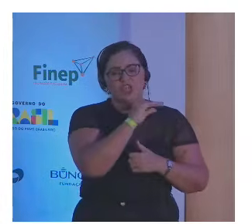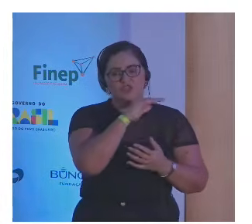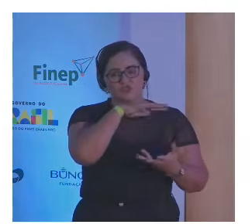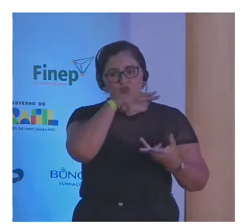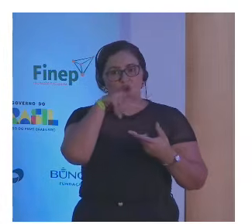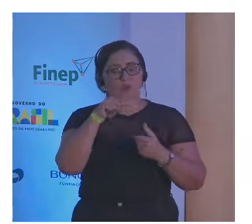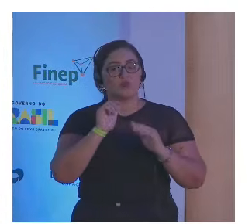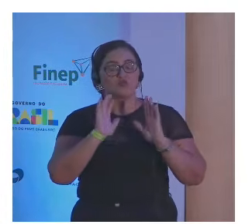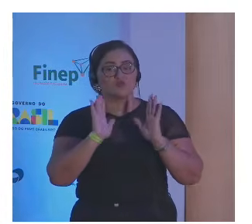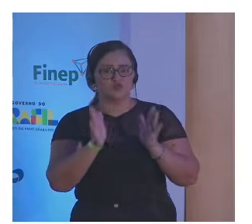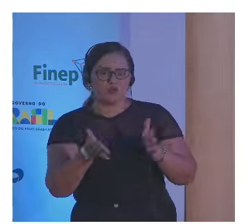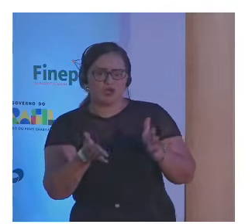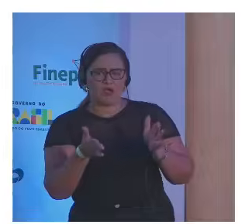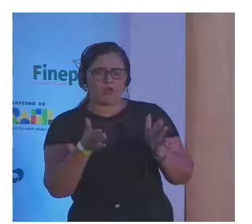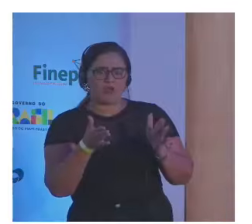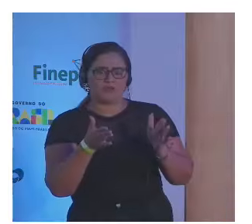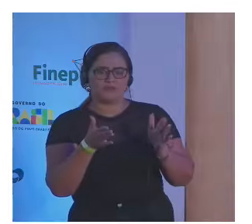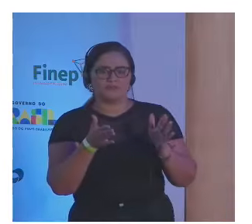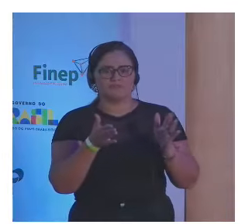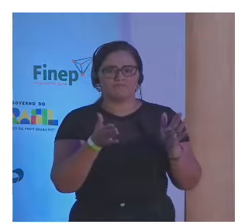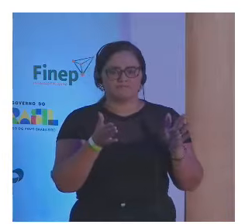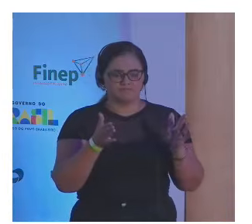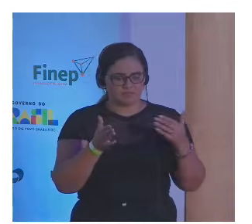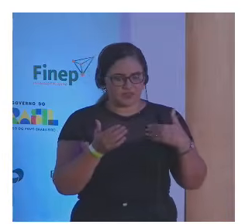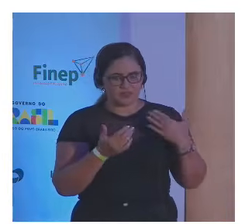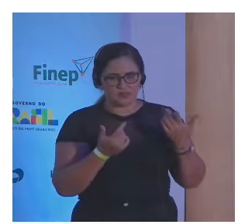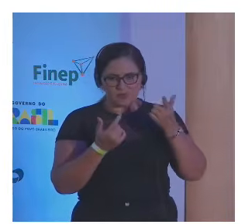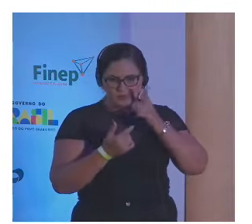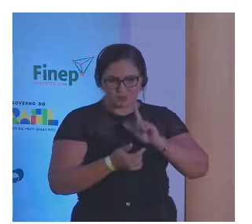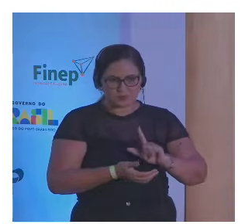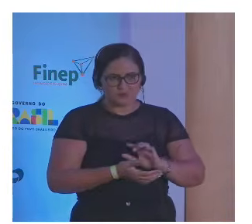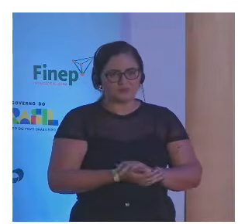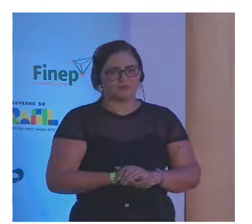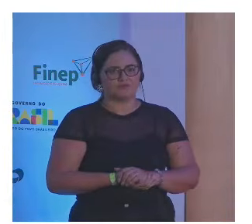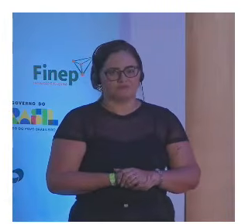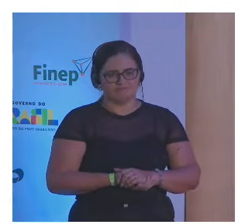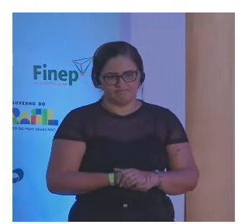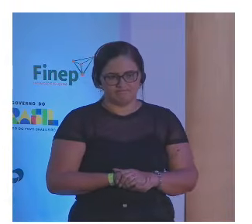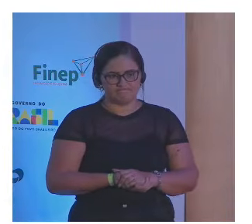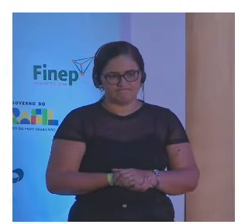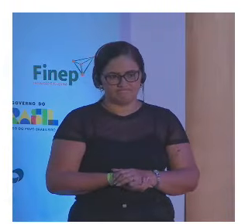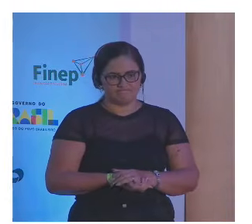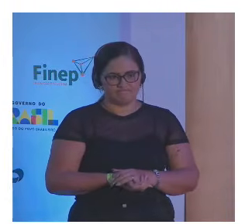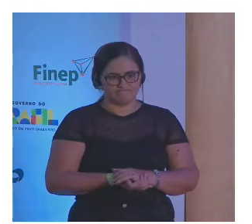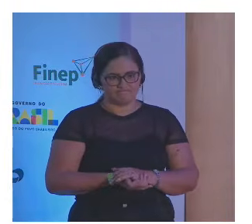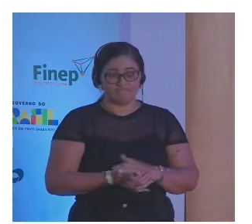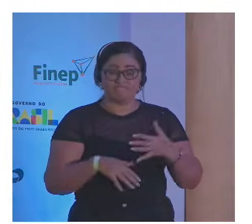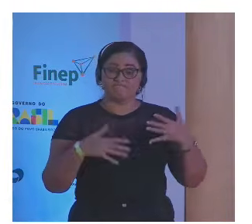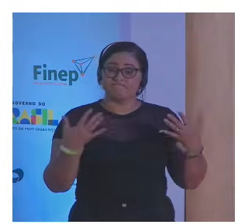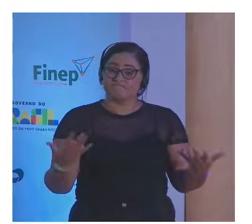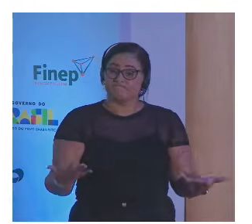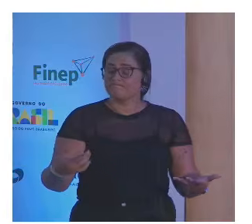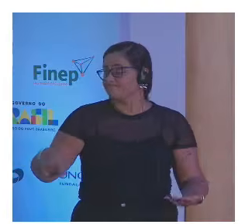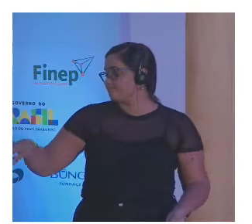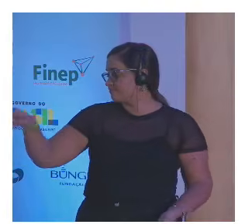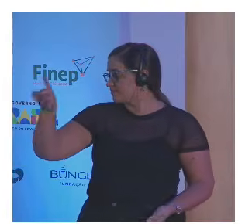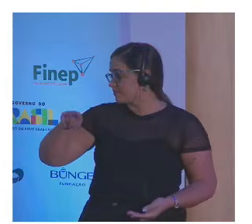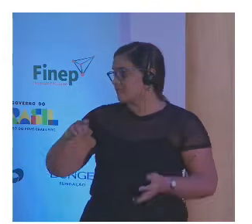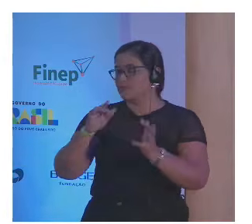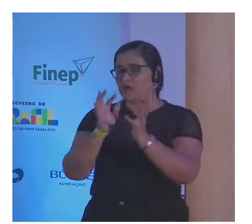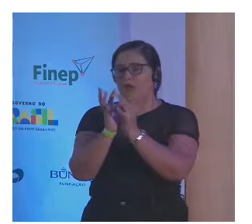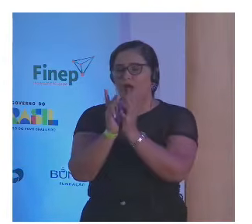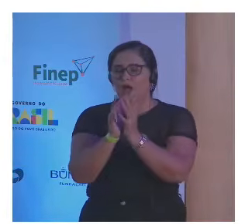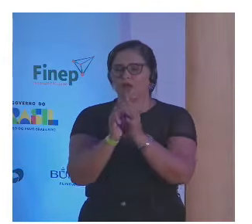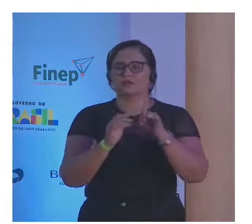this tipping point? Well, warm water coral reefs, and I should say that there are also mesophotic